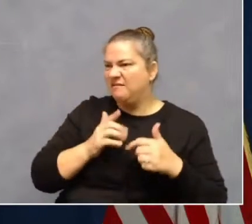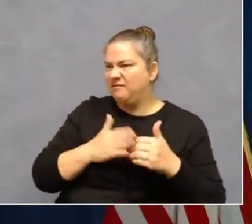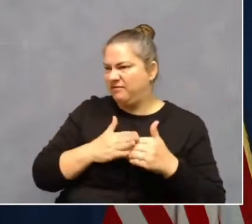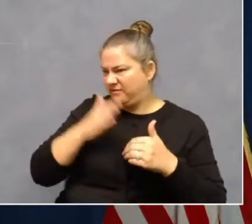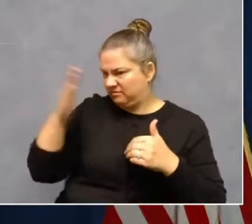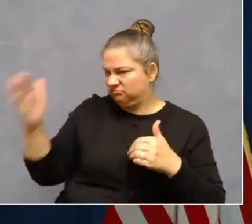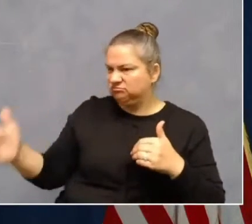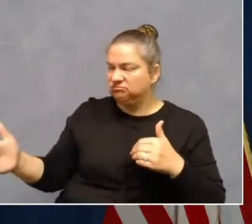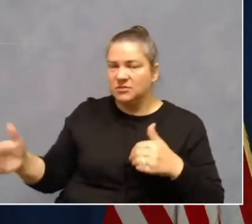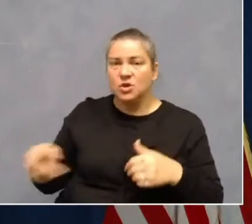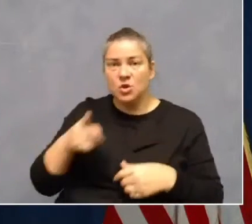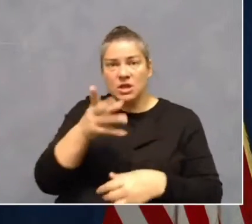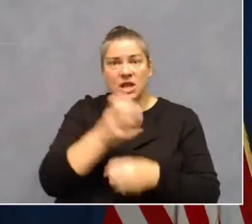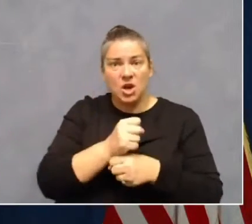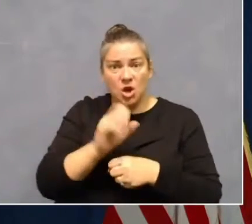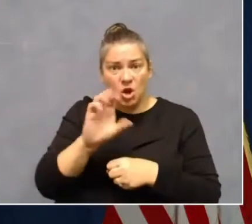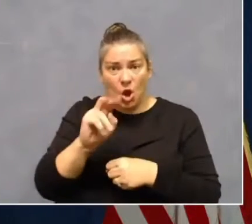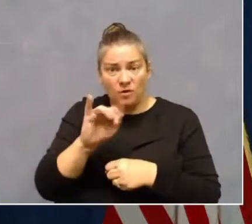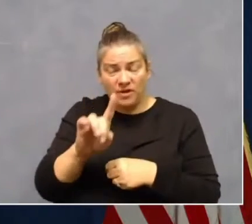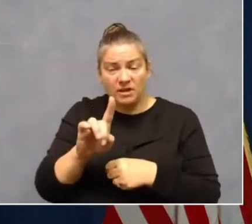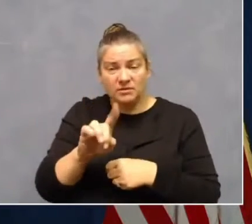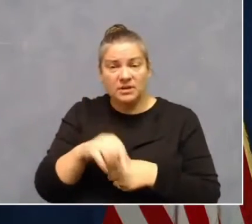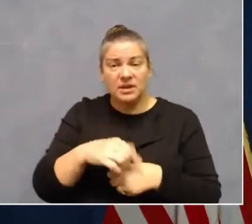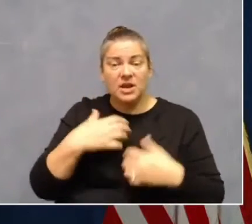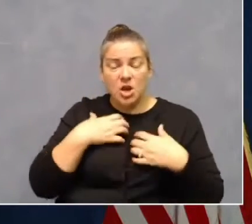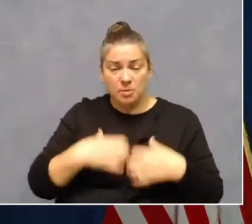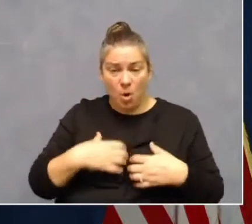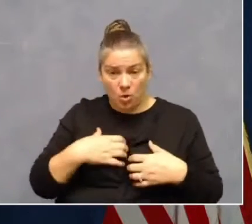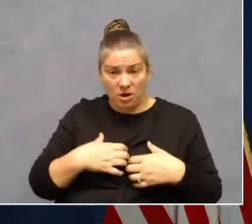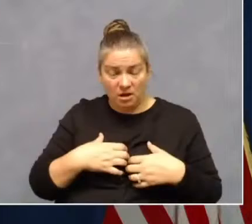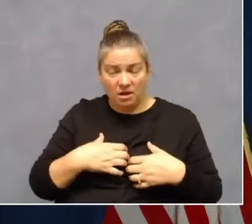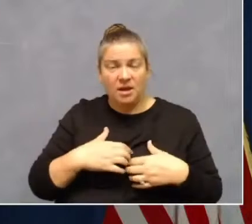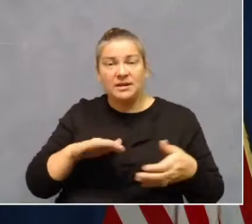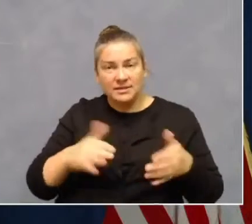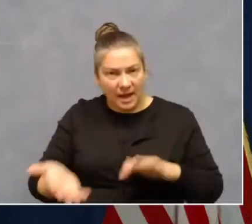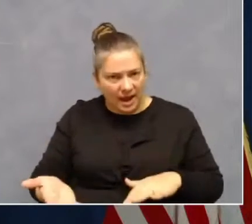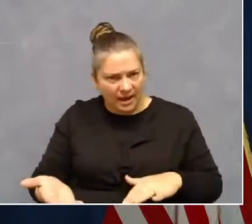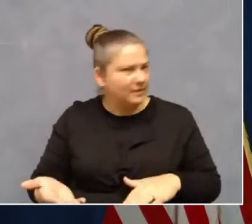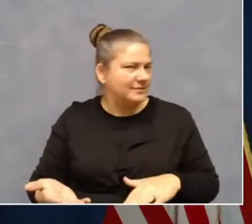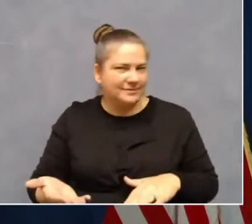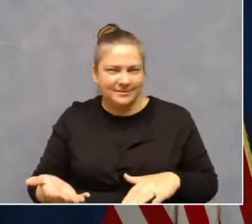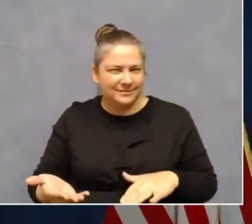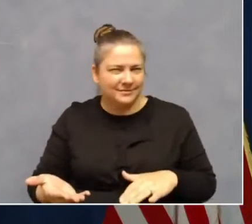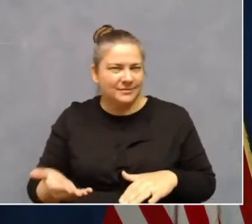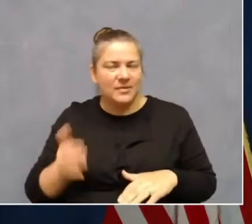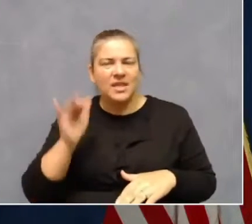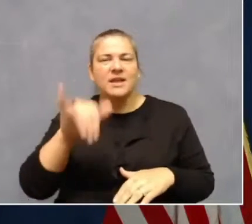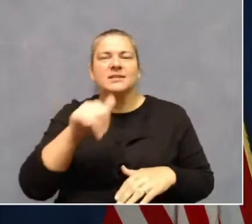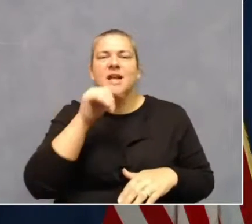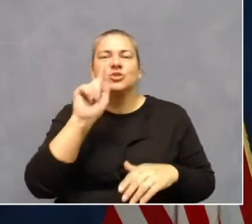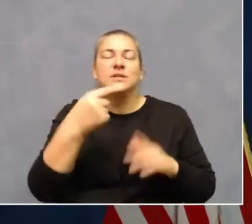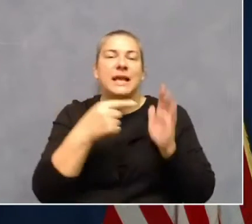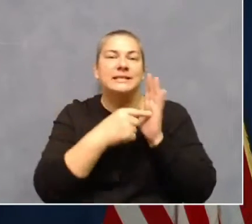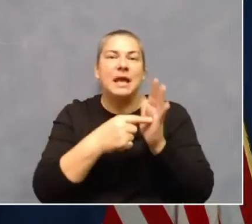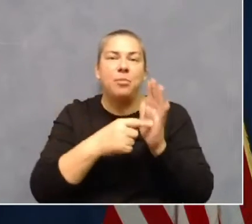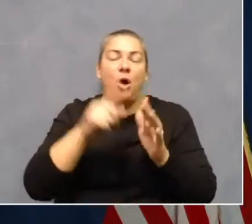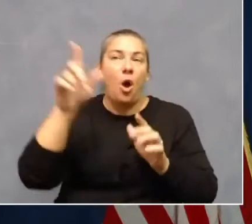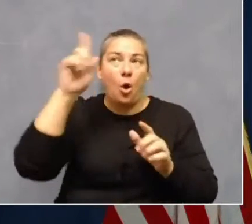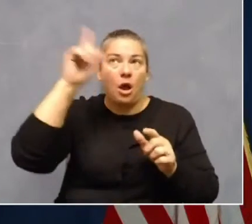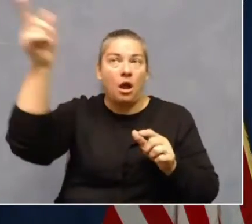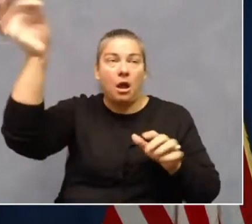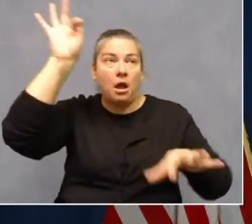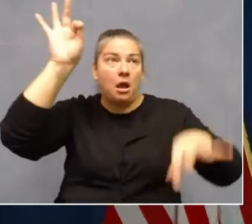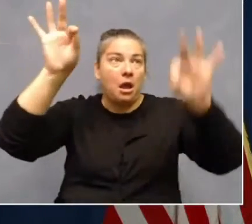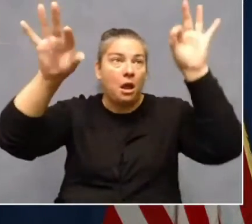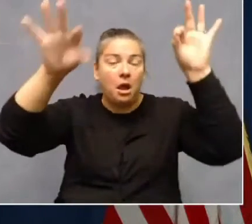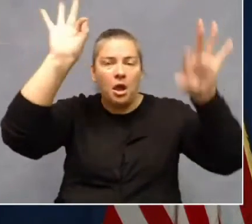and it creates pneumonia and you pass away, right? These aren't just examples that you pull out. They are real world issues, but